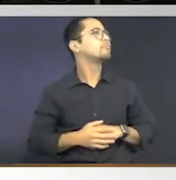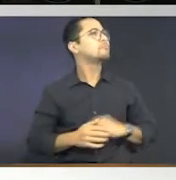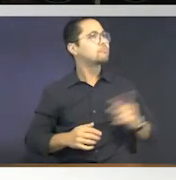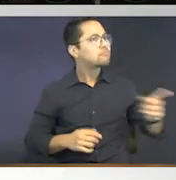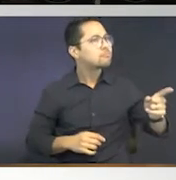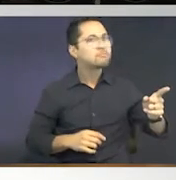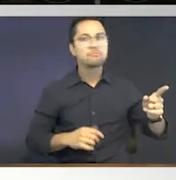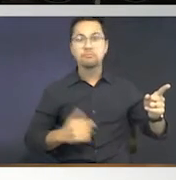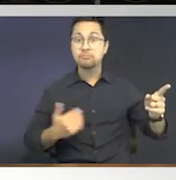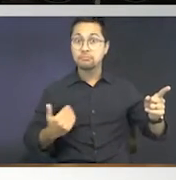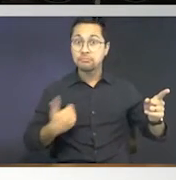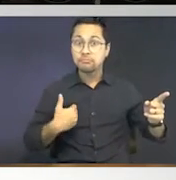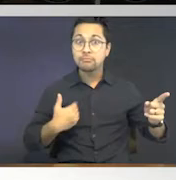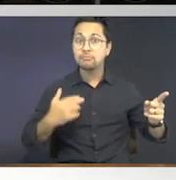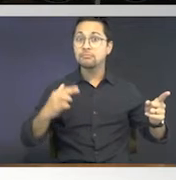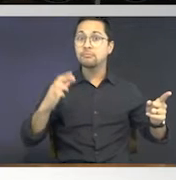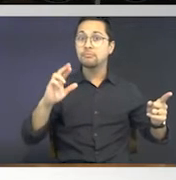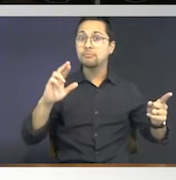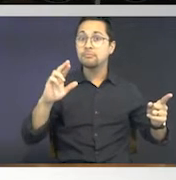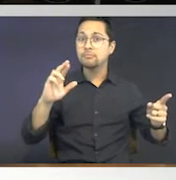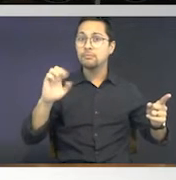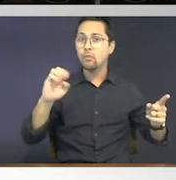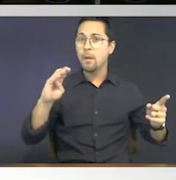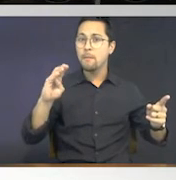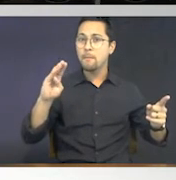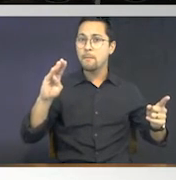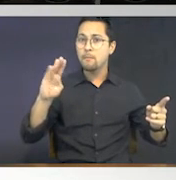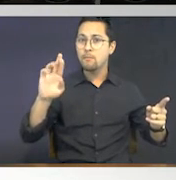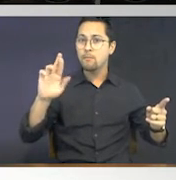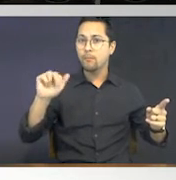Holland even has Rembrandts.